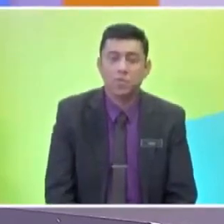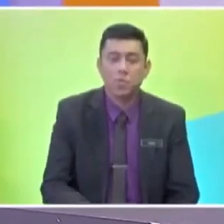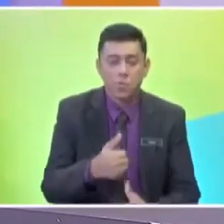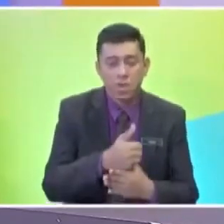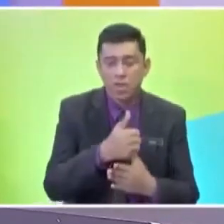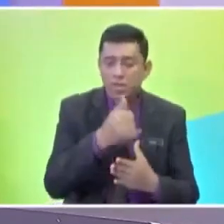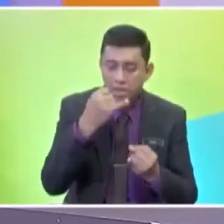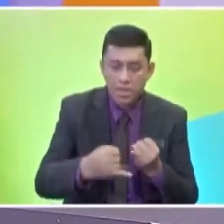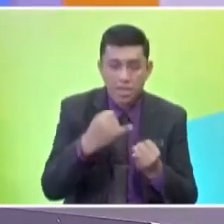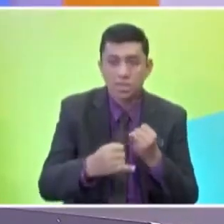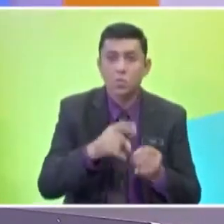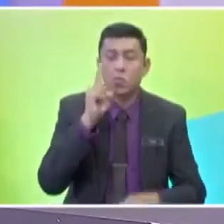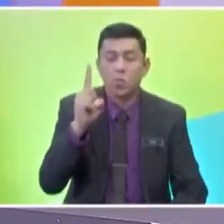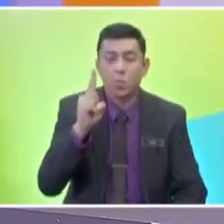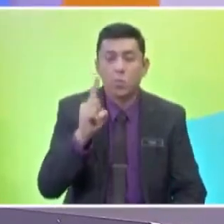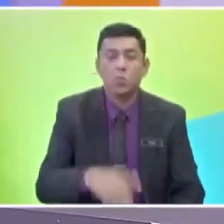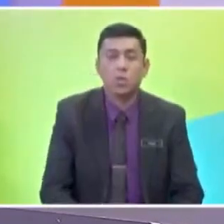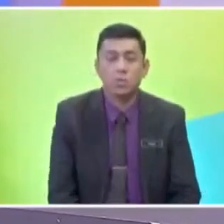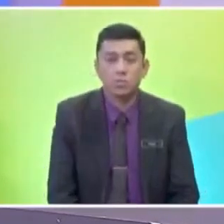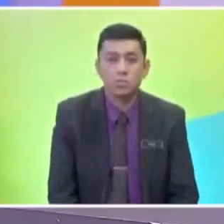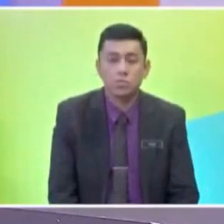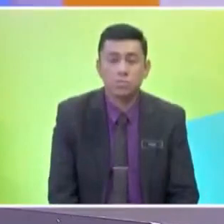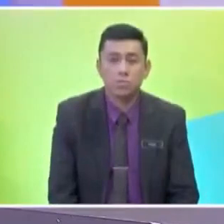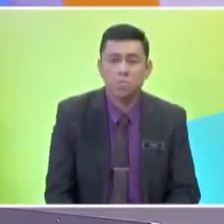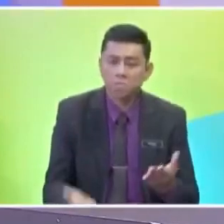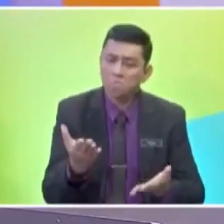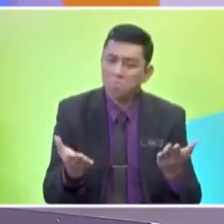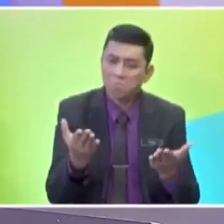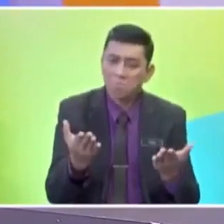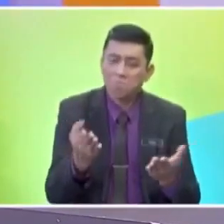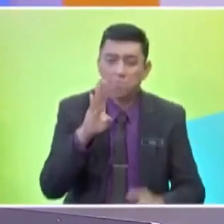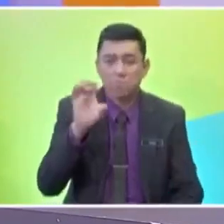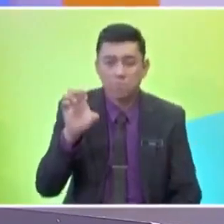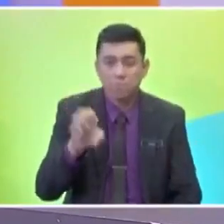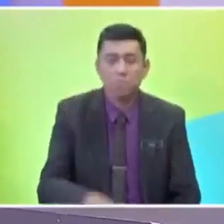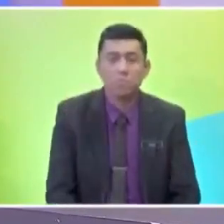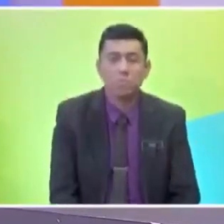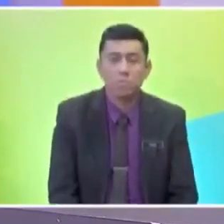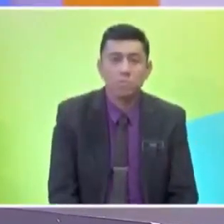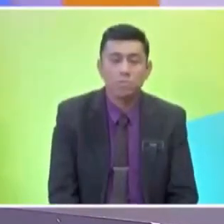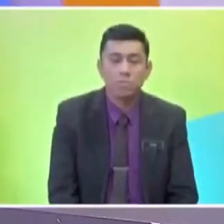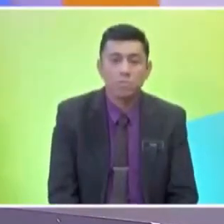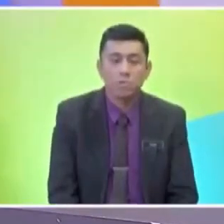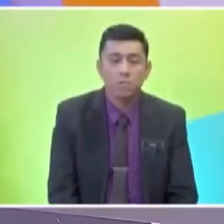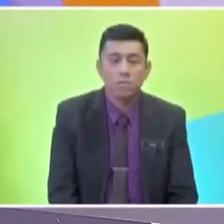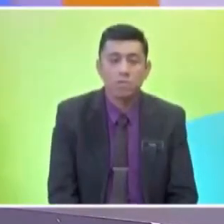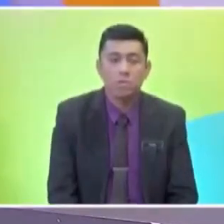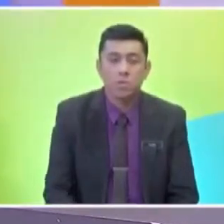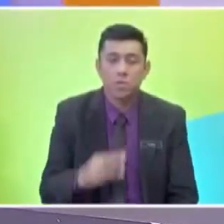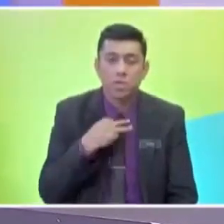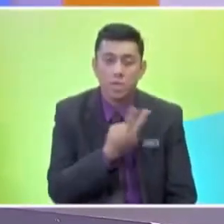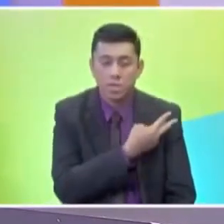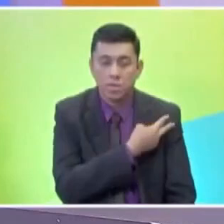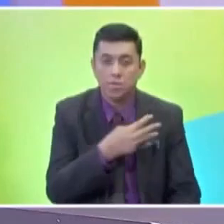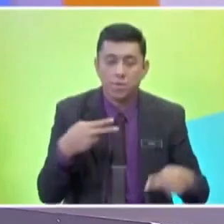last one would be 1, 2, 3, 4, same as the goat earlier. So we have